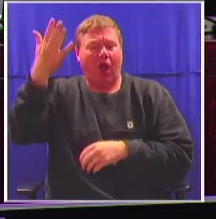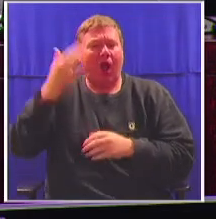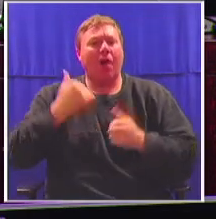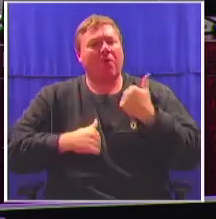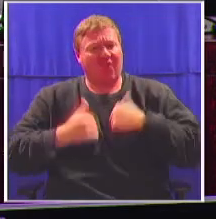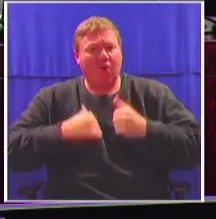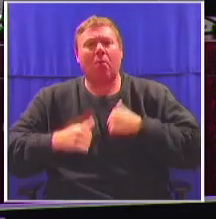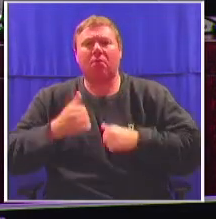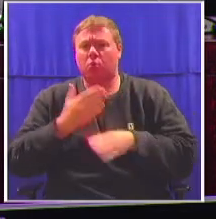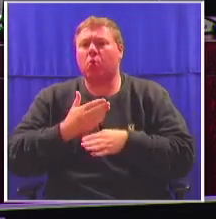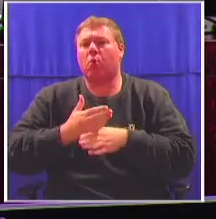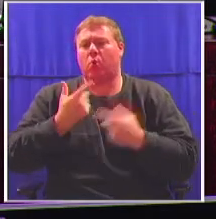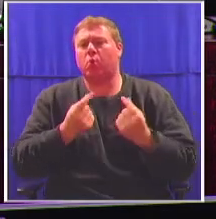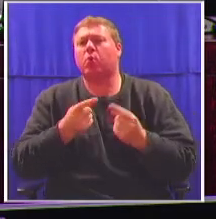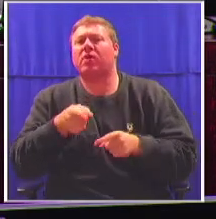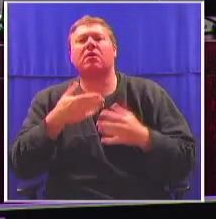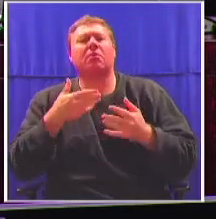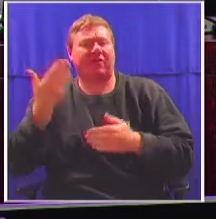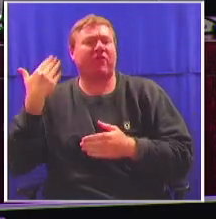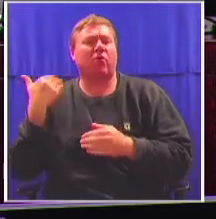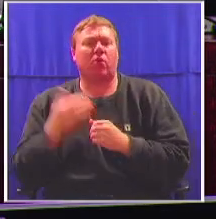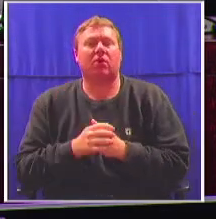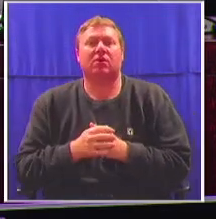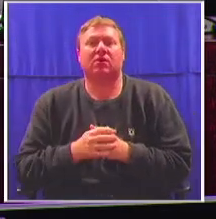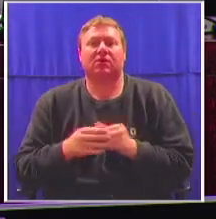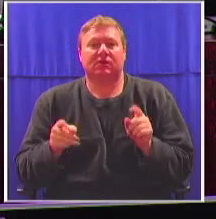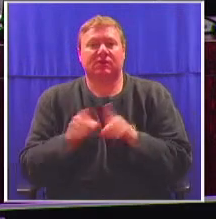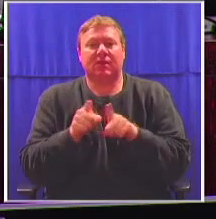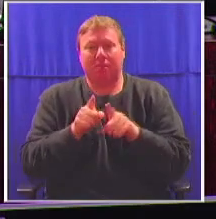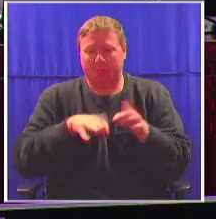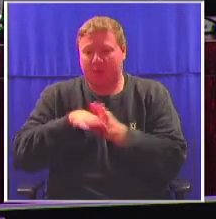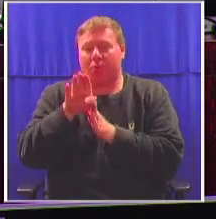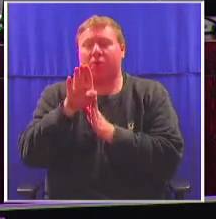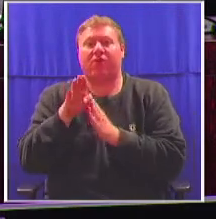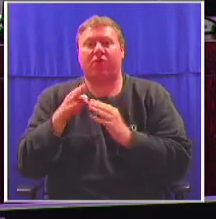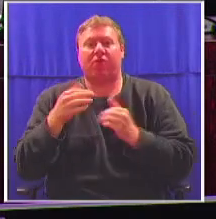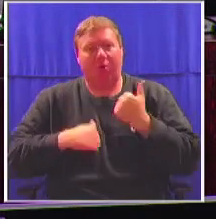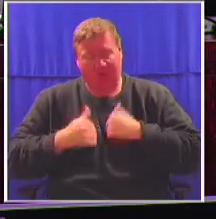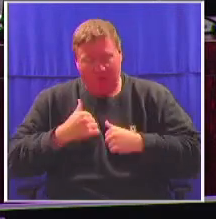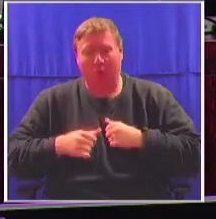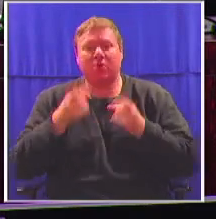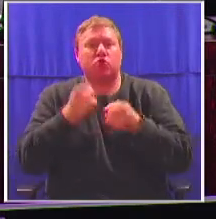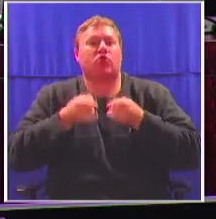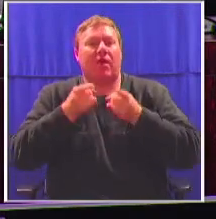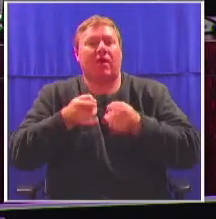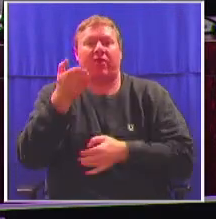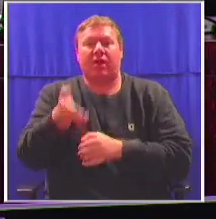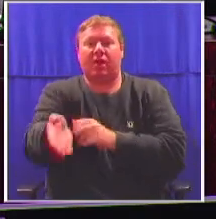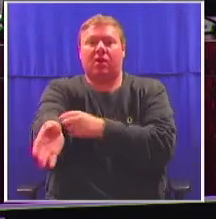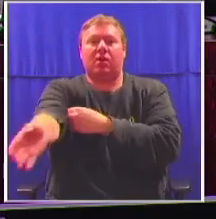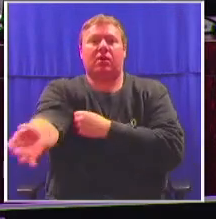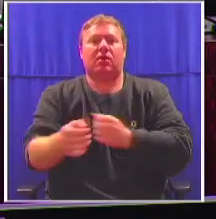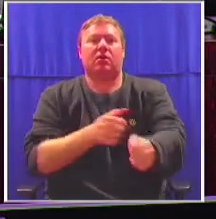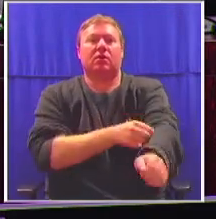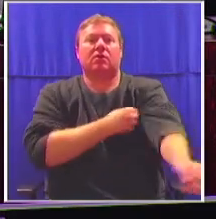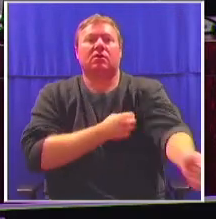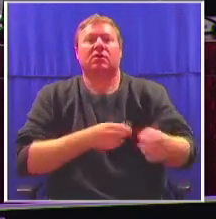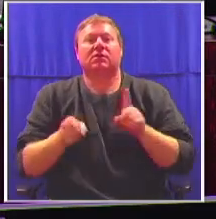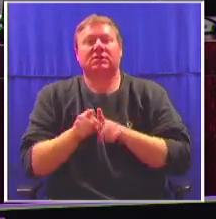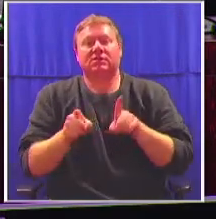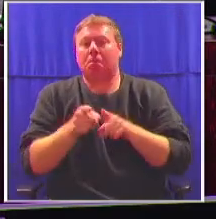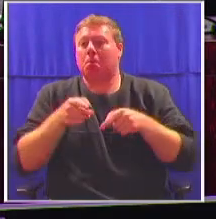in the past. It will also improve the performance of our rail, as well as